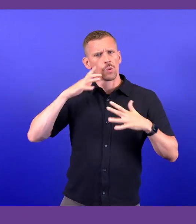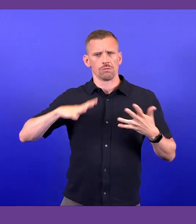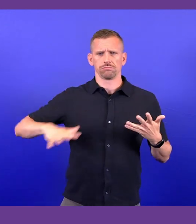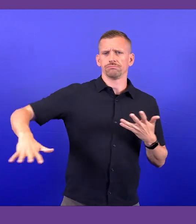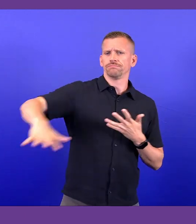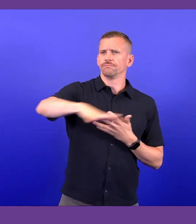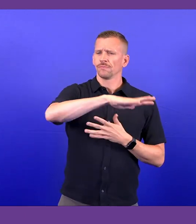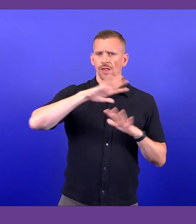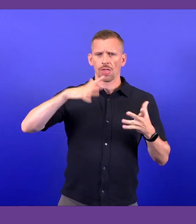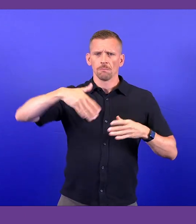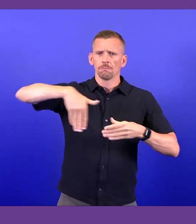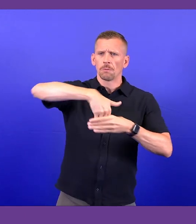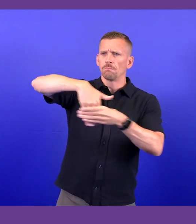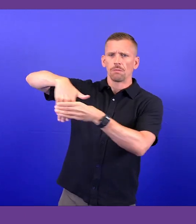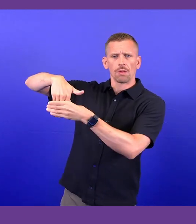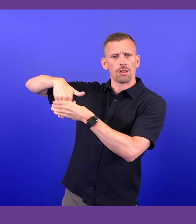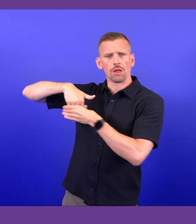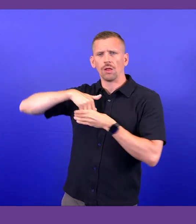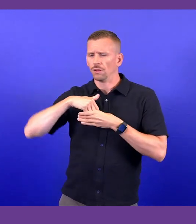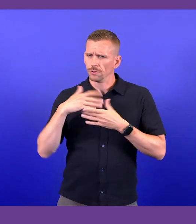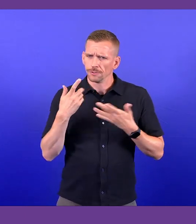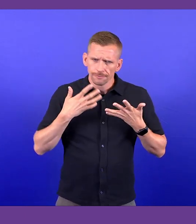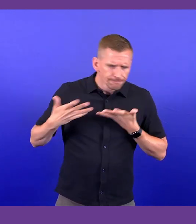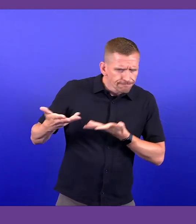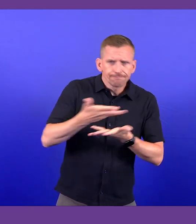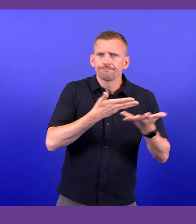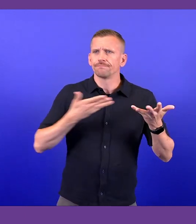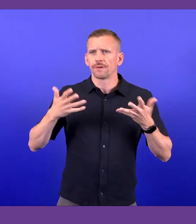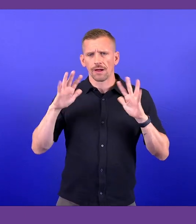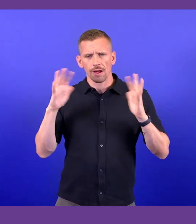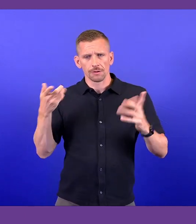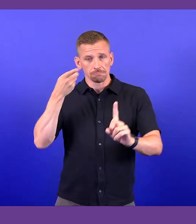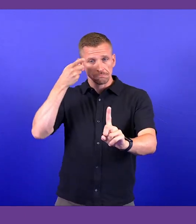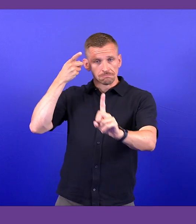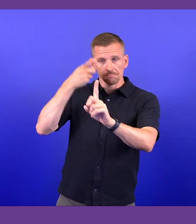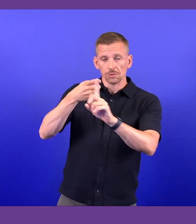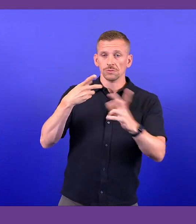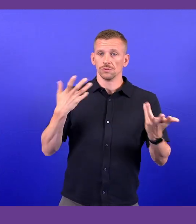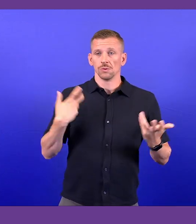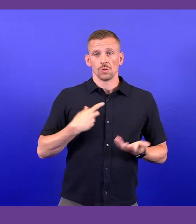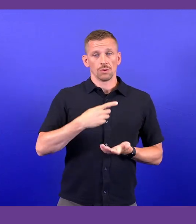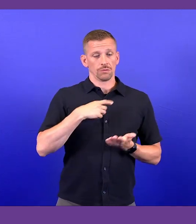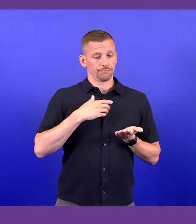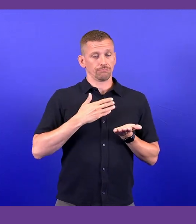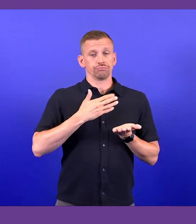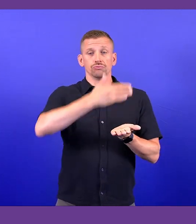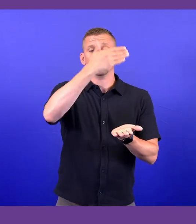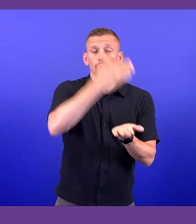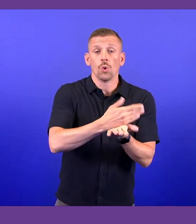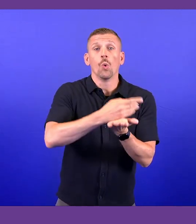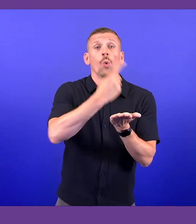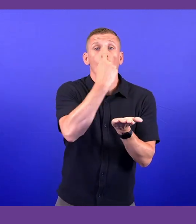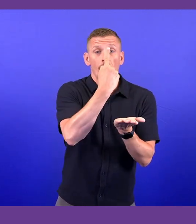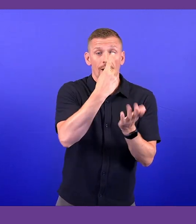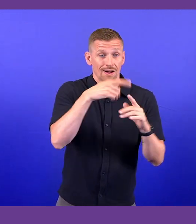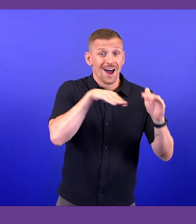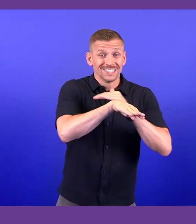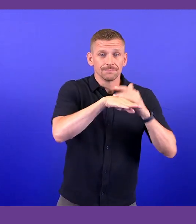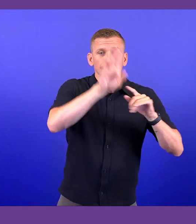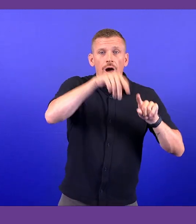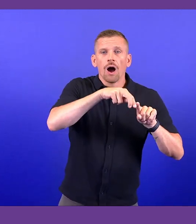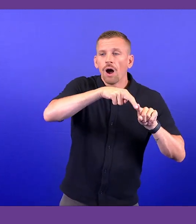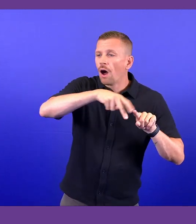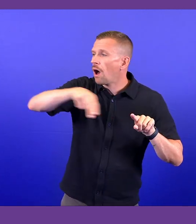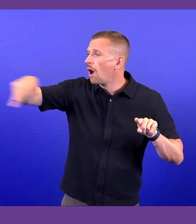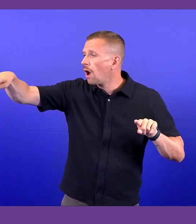only one stop accessible, but not the way to achieve, to reach the stop doesn't help. So these kind of issues